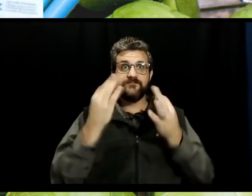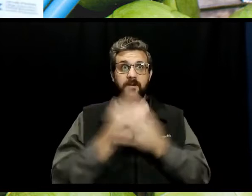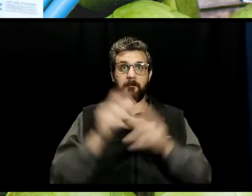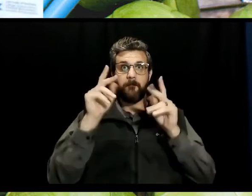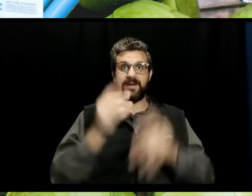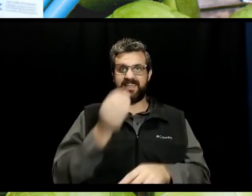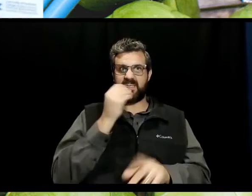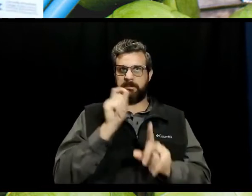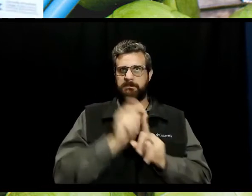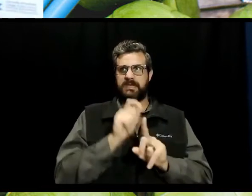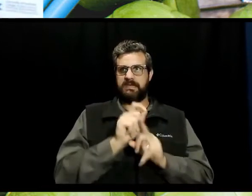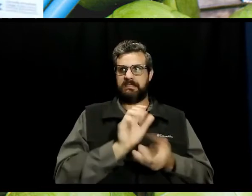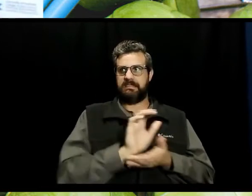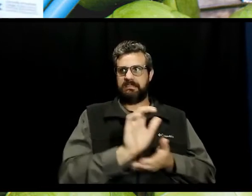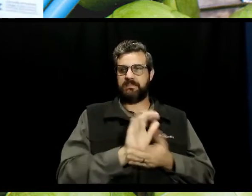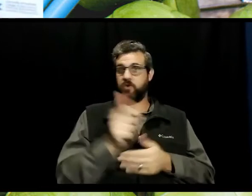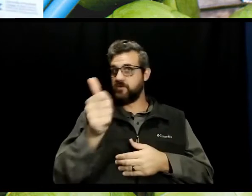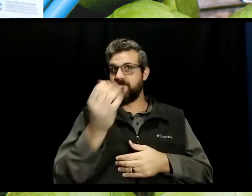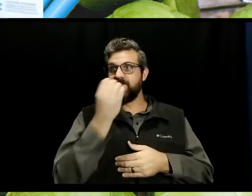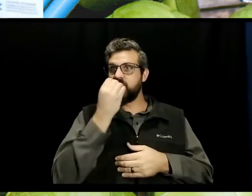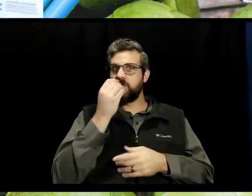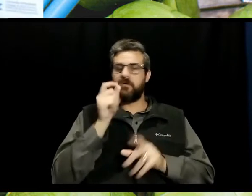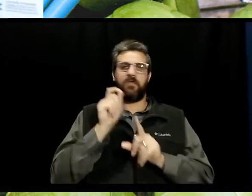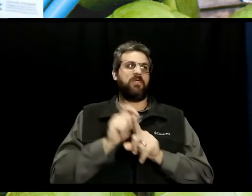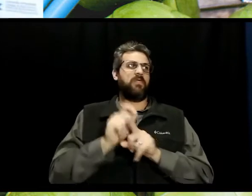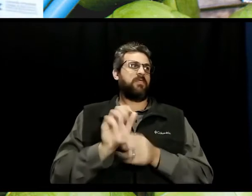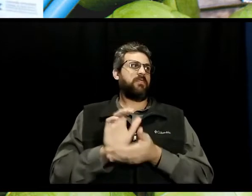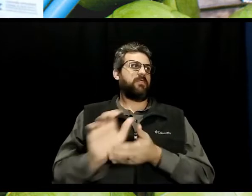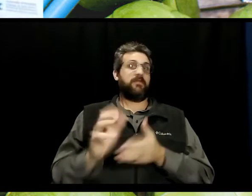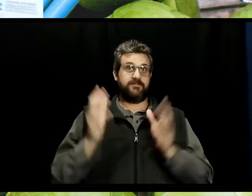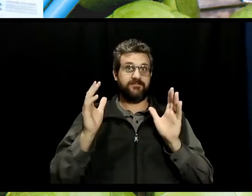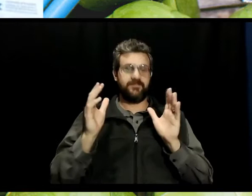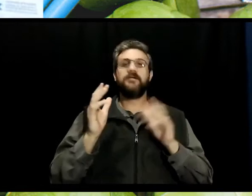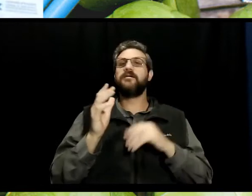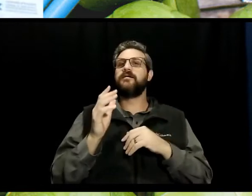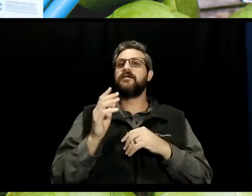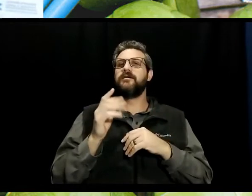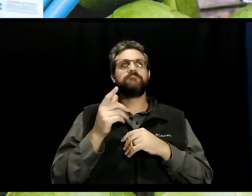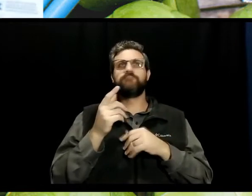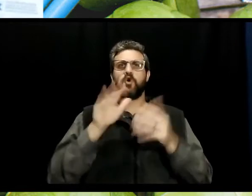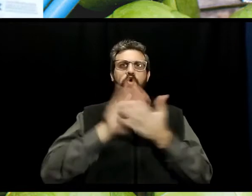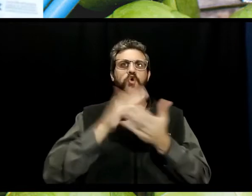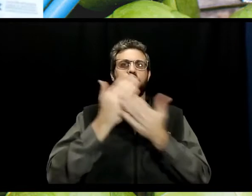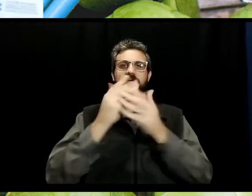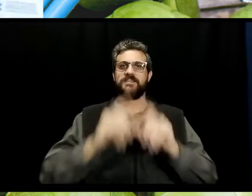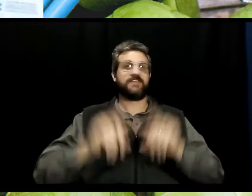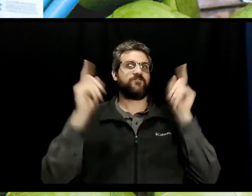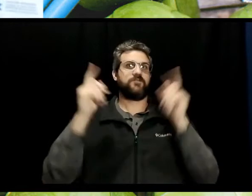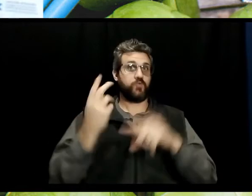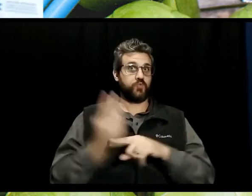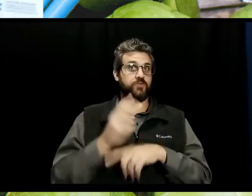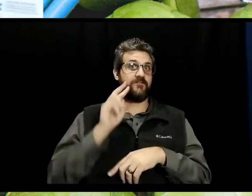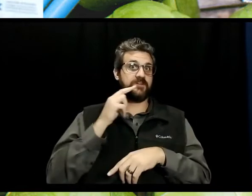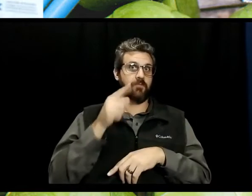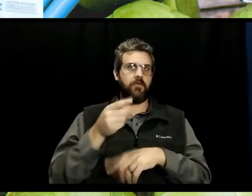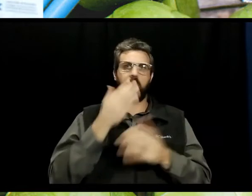you are a picky eater yourself, whenever you do something different with a vegetable, I really think that that's